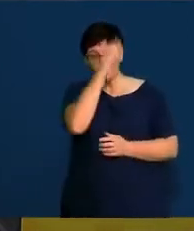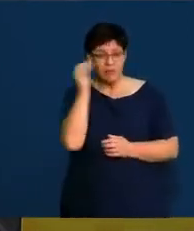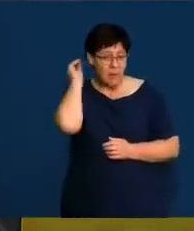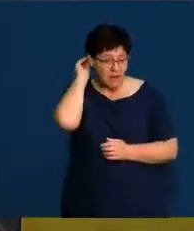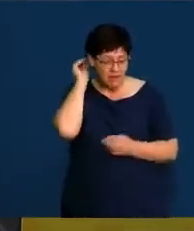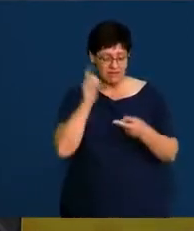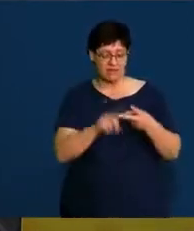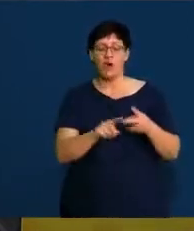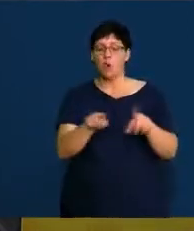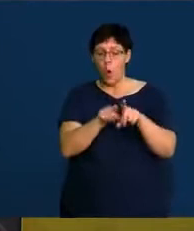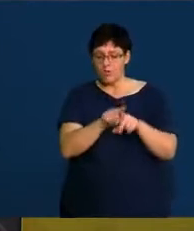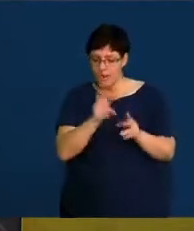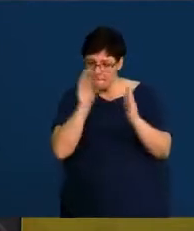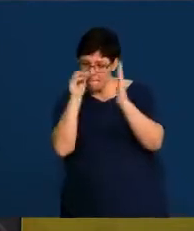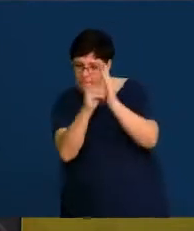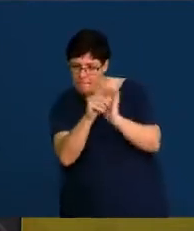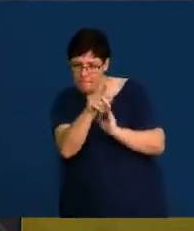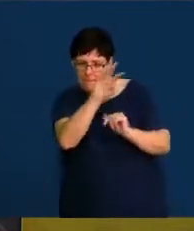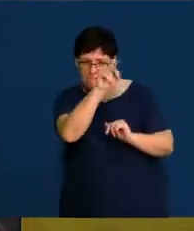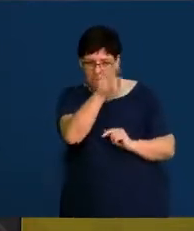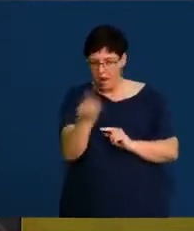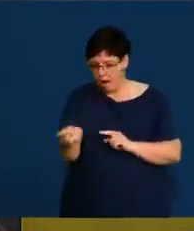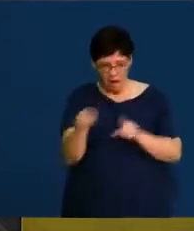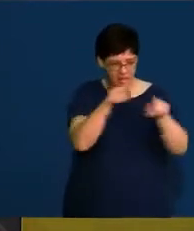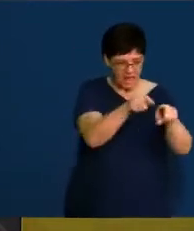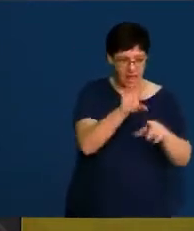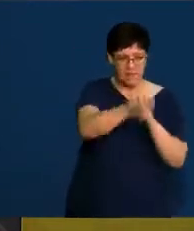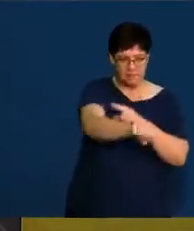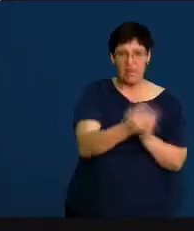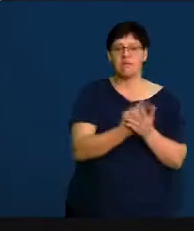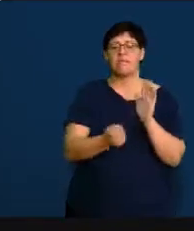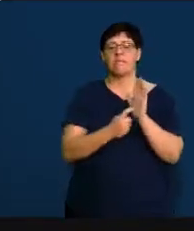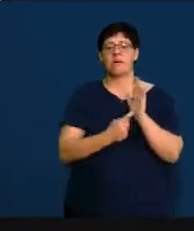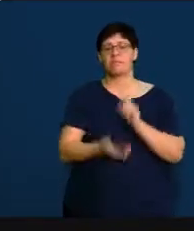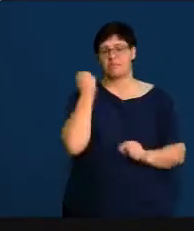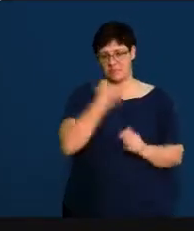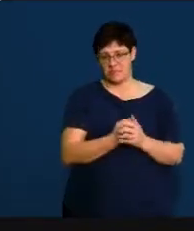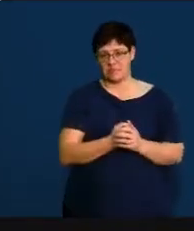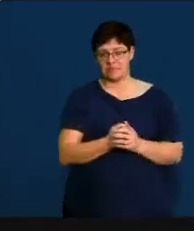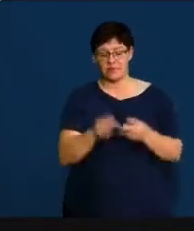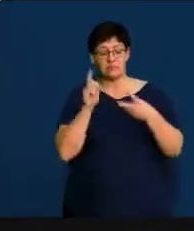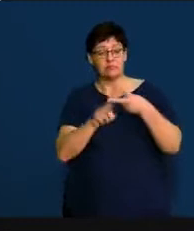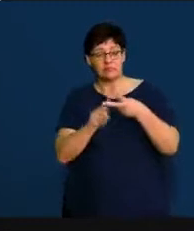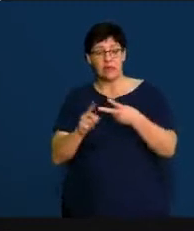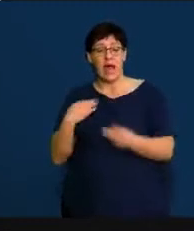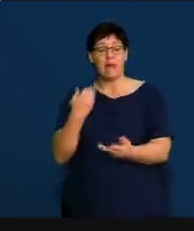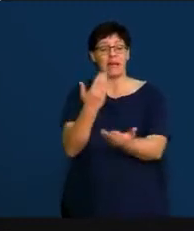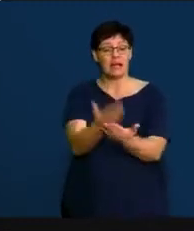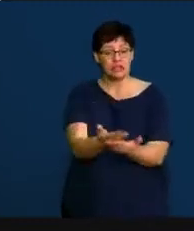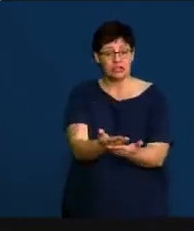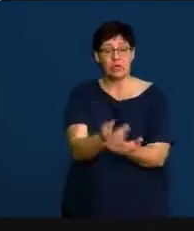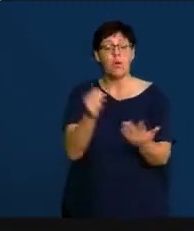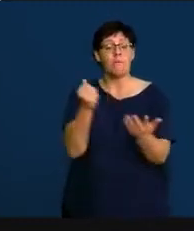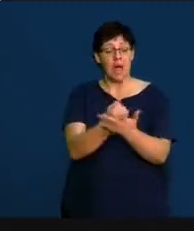being able to locate on a map will score you the mark. When it comes to application, remember you've got